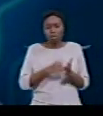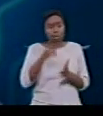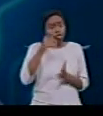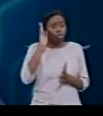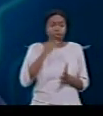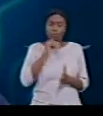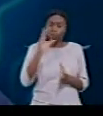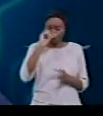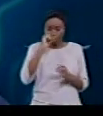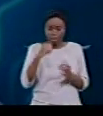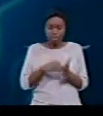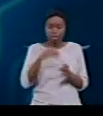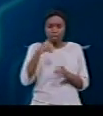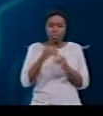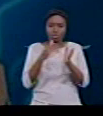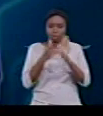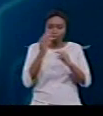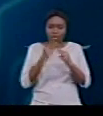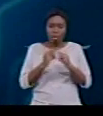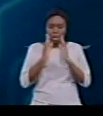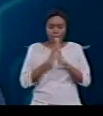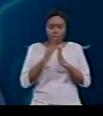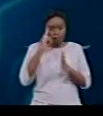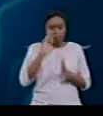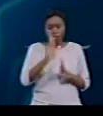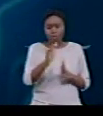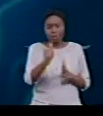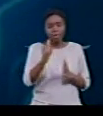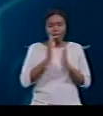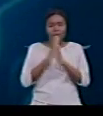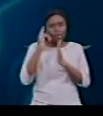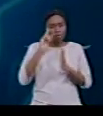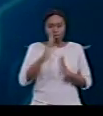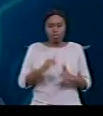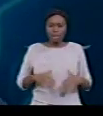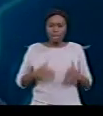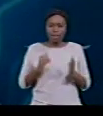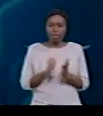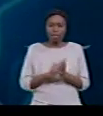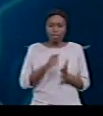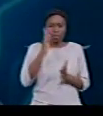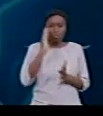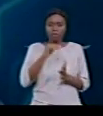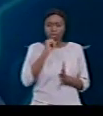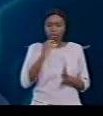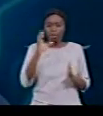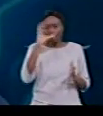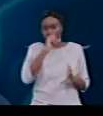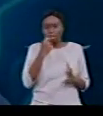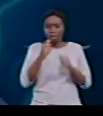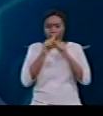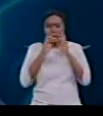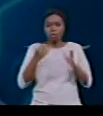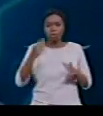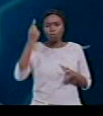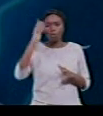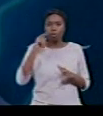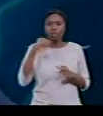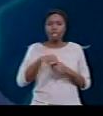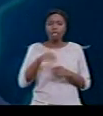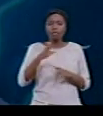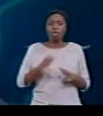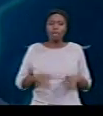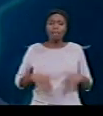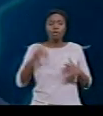miss it. Pray for your life that nothing will truncate the presence of God in your life. You will not